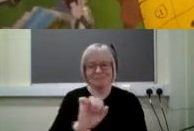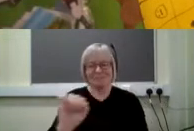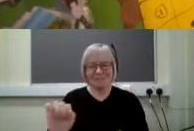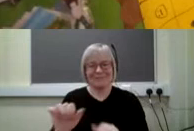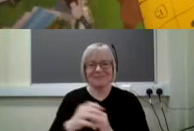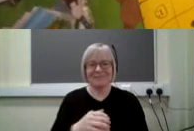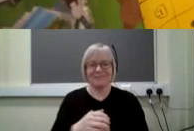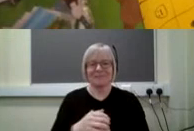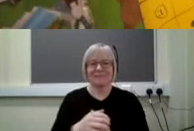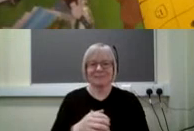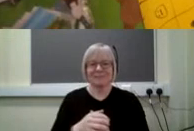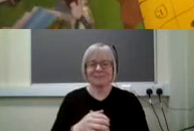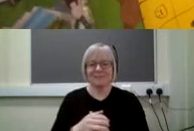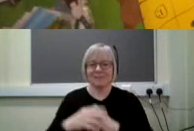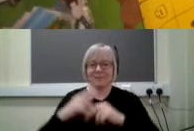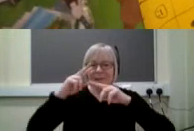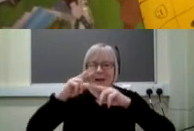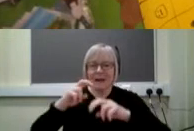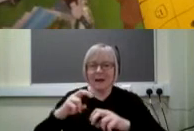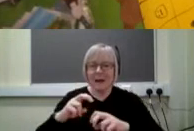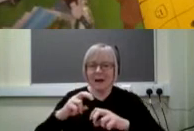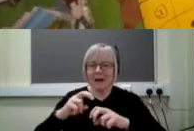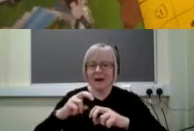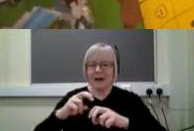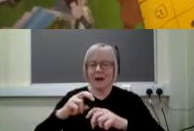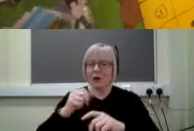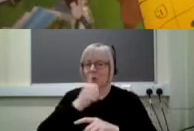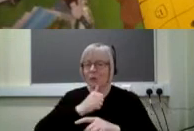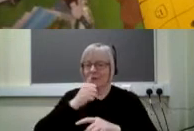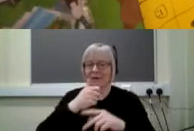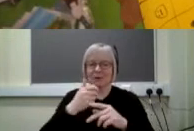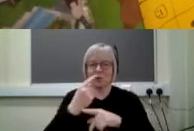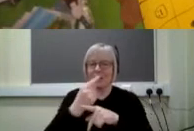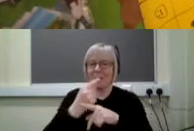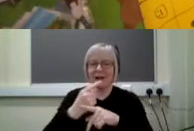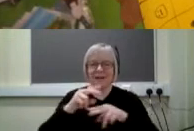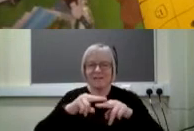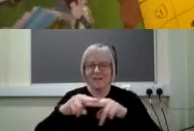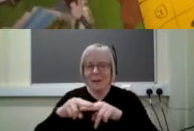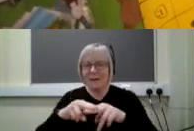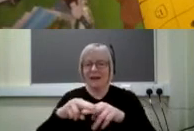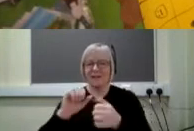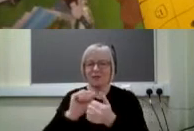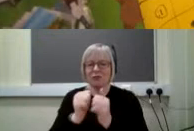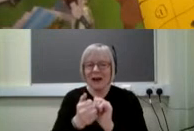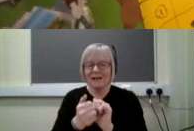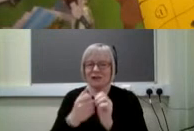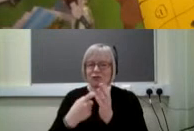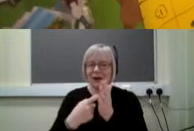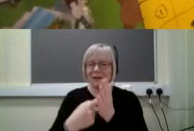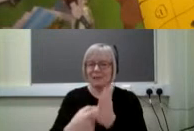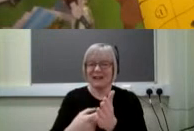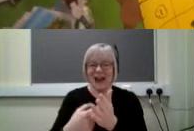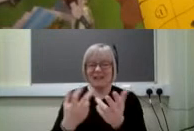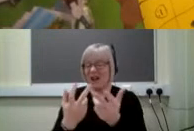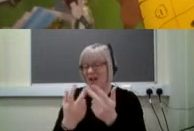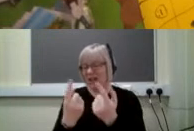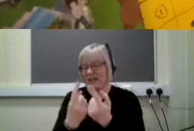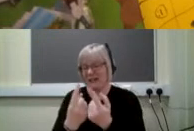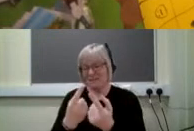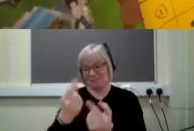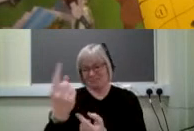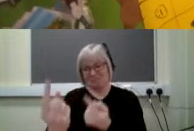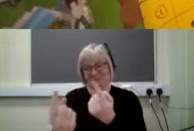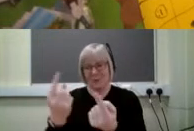COVID times, going deeper into the story, family and friends, their recommendations, and anything else.